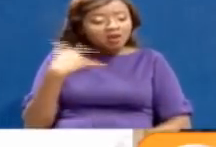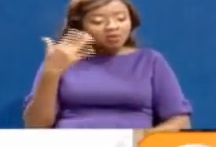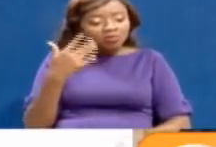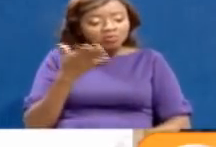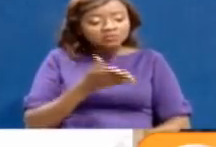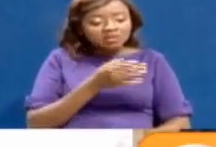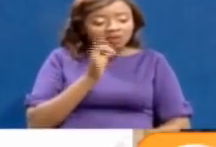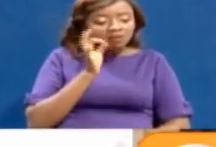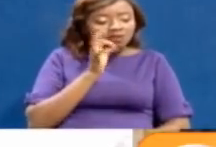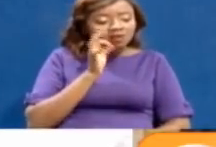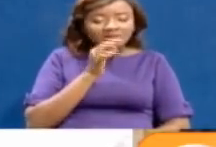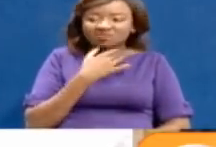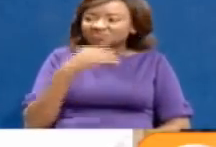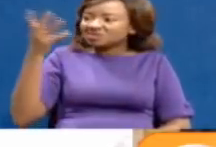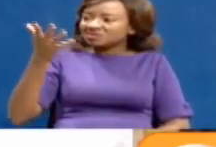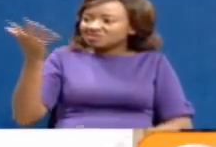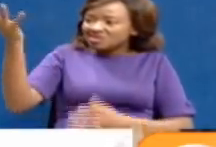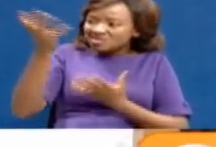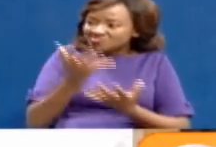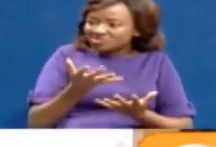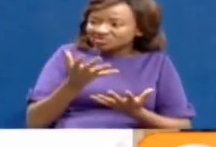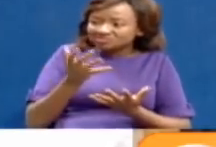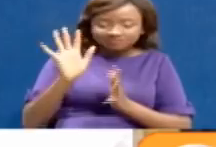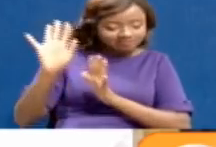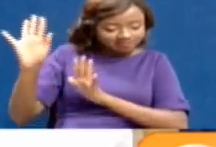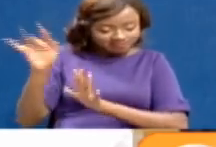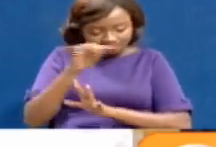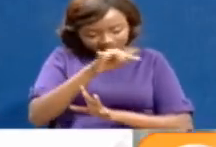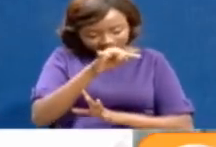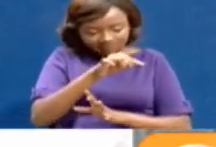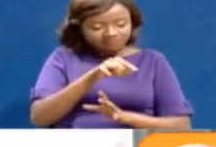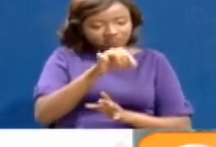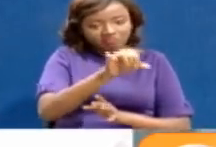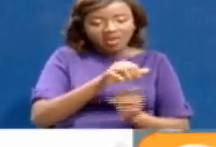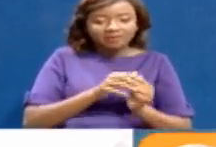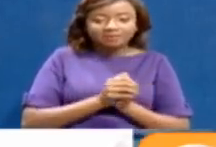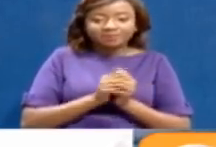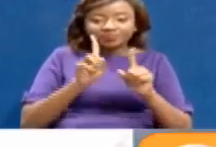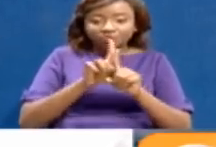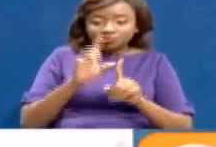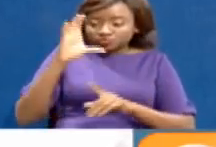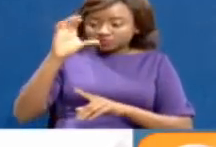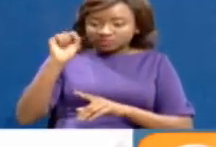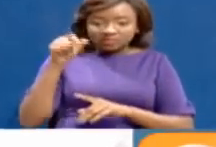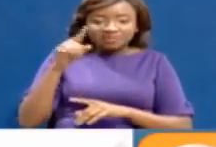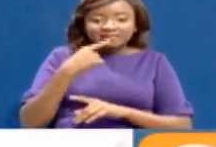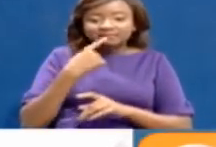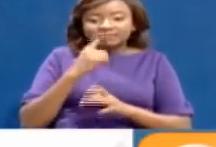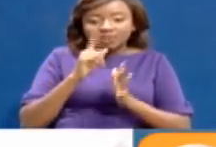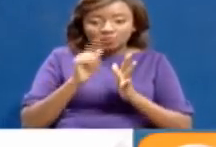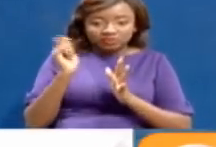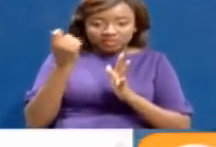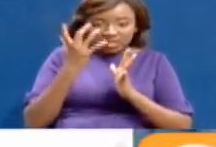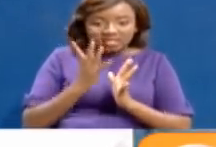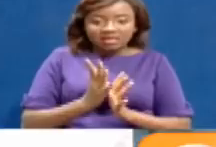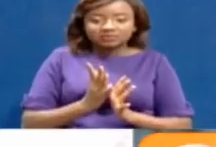think anyone would like to go and import something if it is locally available. The cabinet secretary also believes that Kenyan